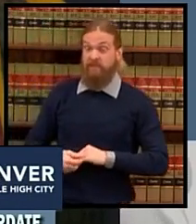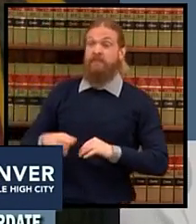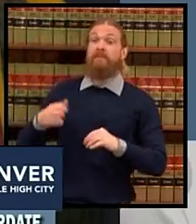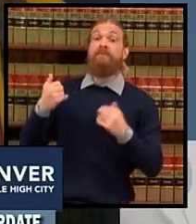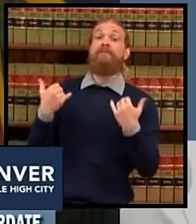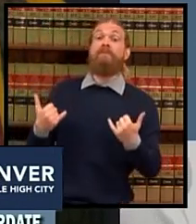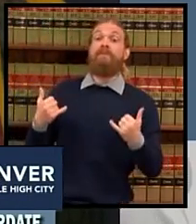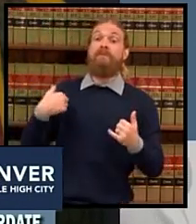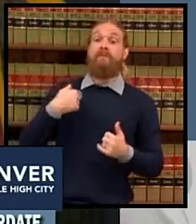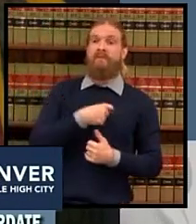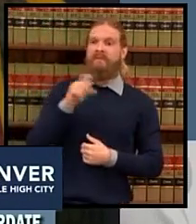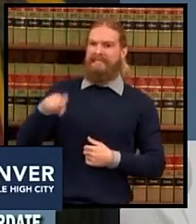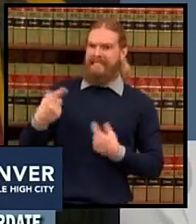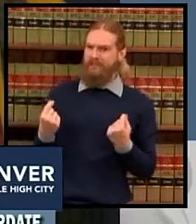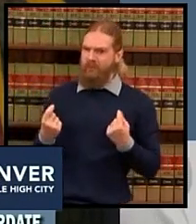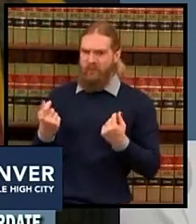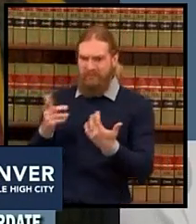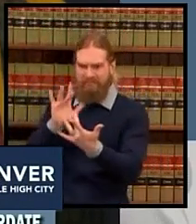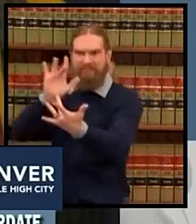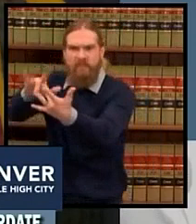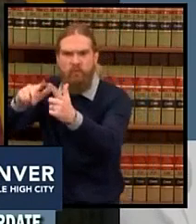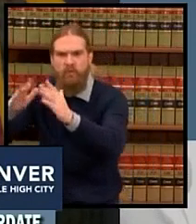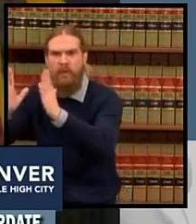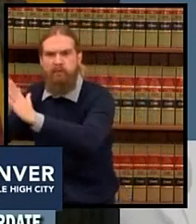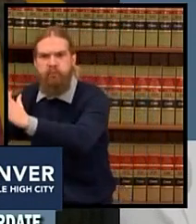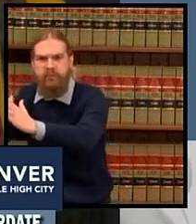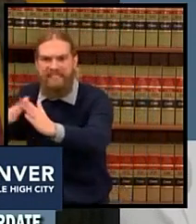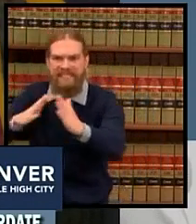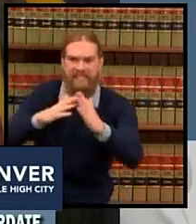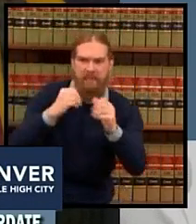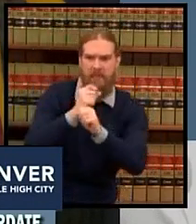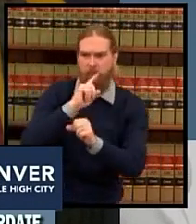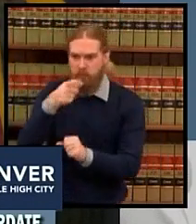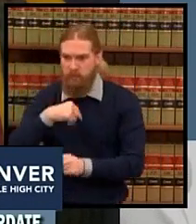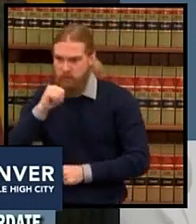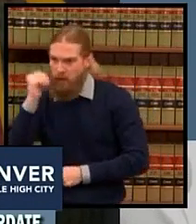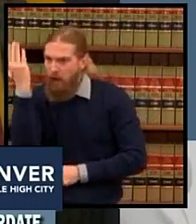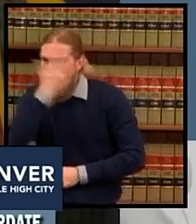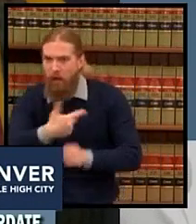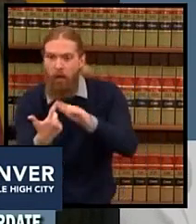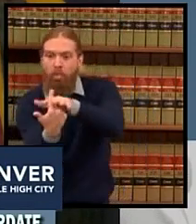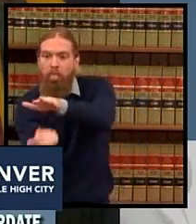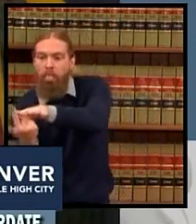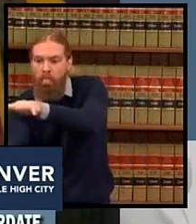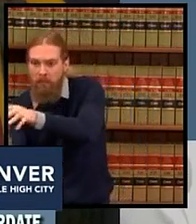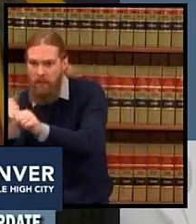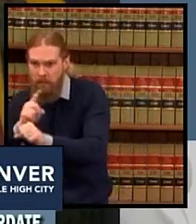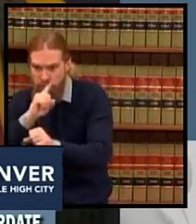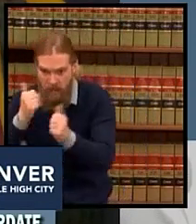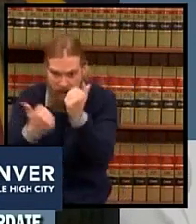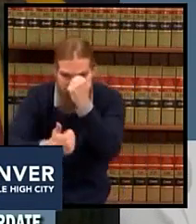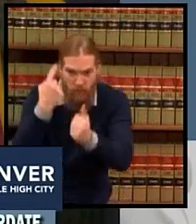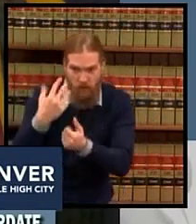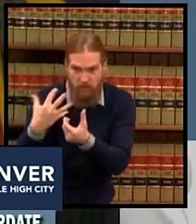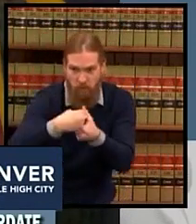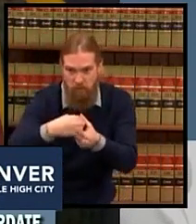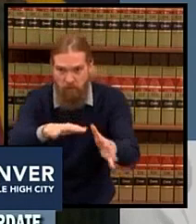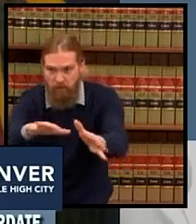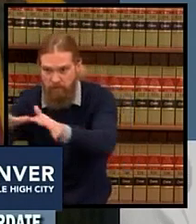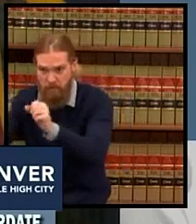are perennially overlooked and typically are most challenged and have been most challenged during this COVID